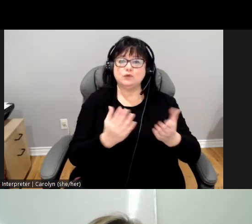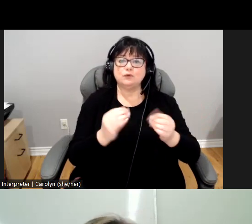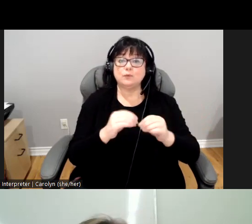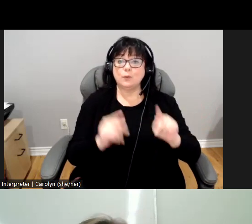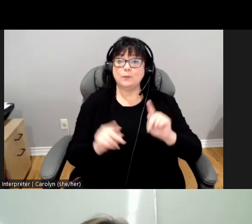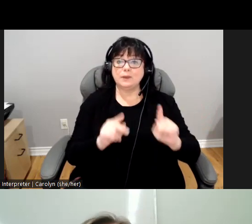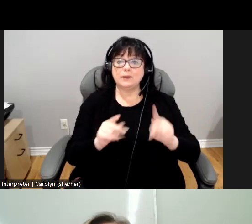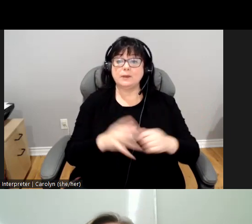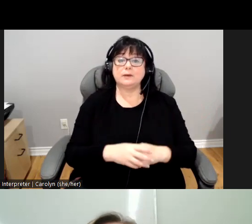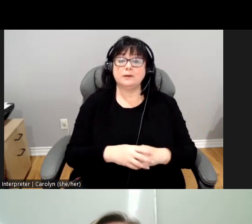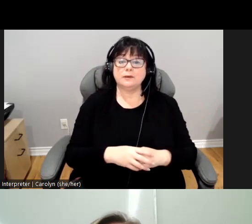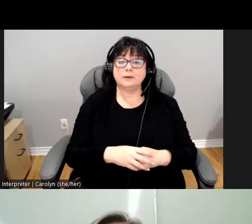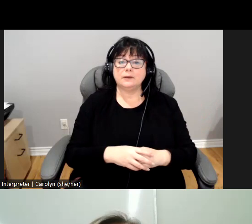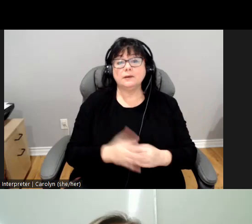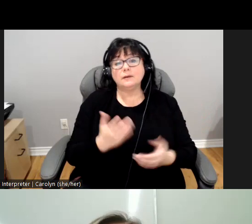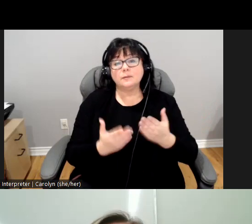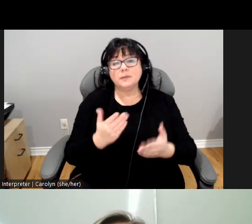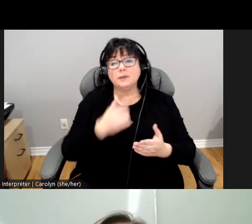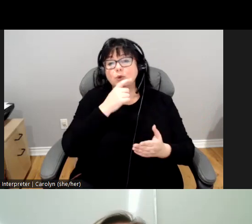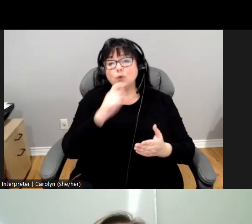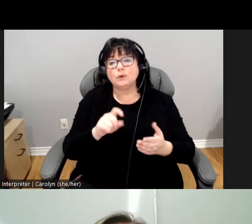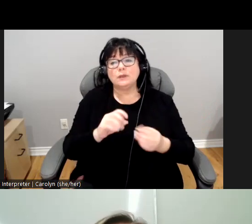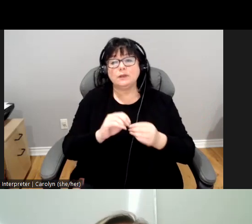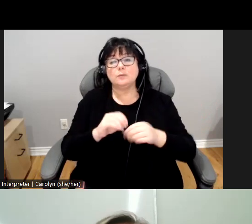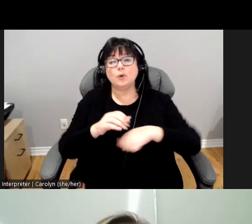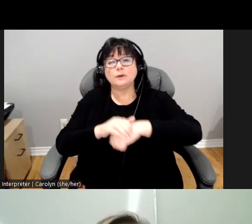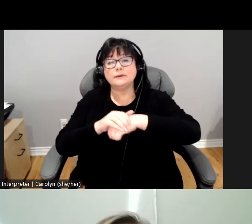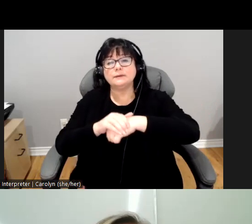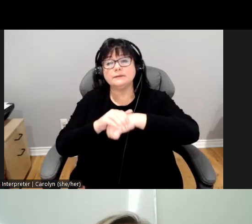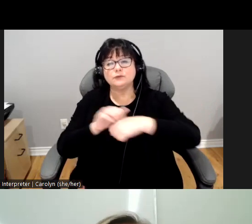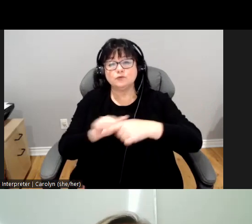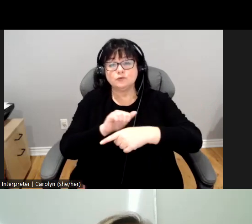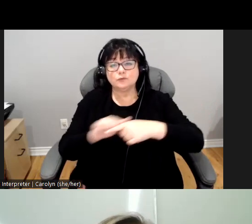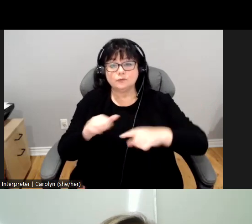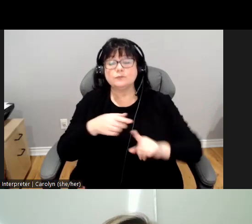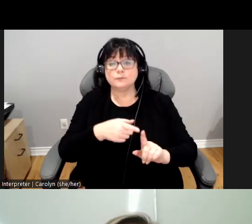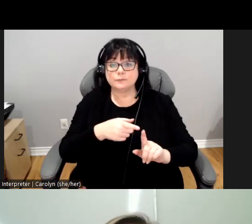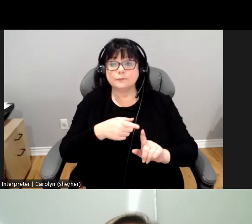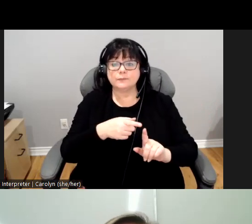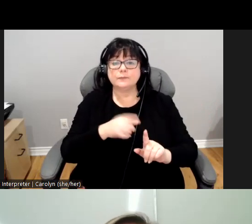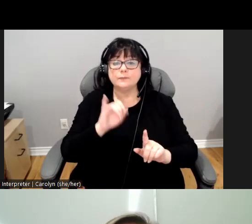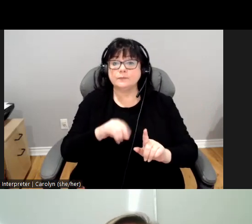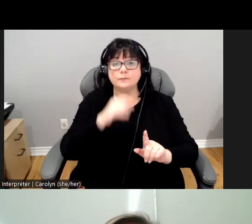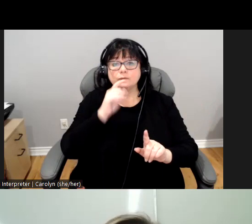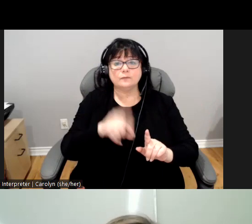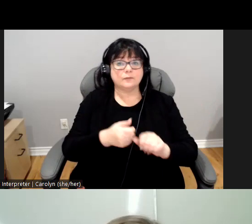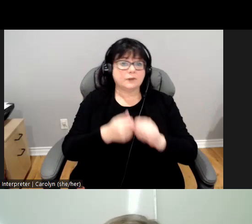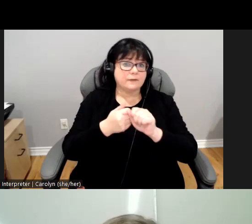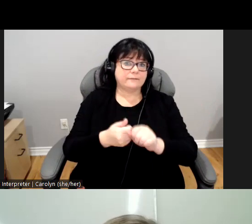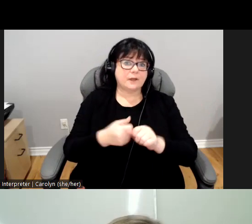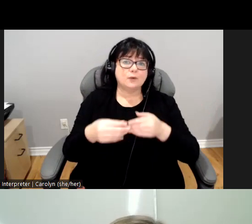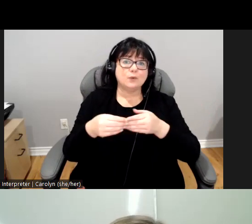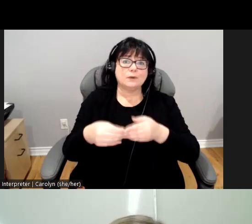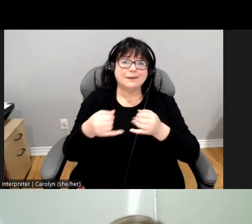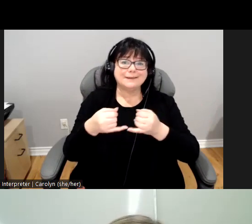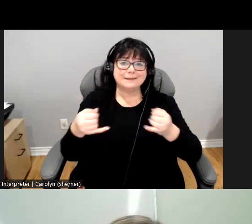the English language training end without having that subjective interpretation of what that guideline meant,